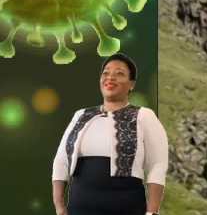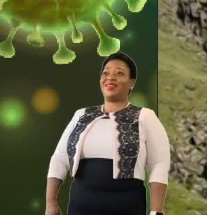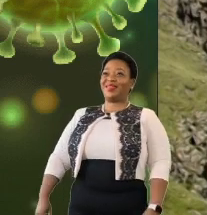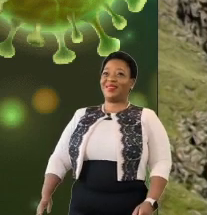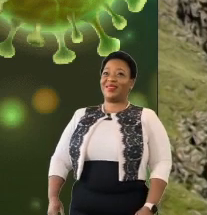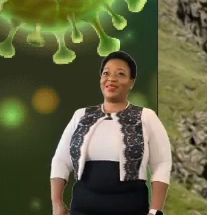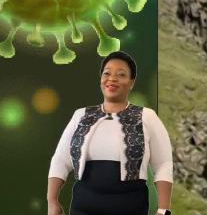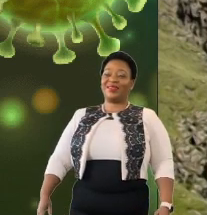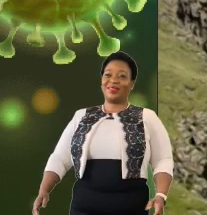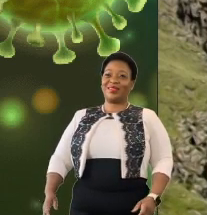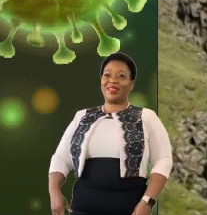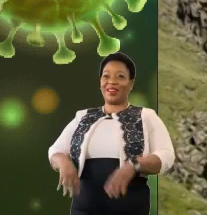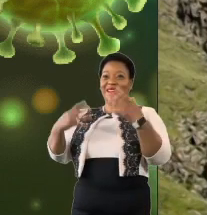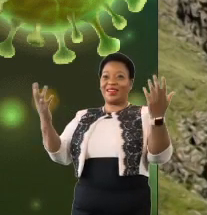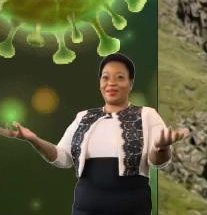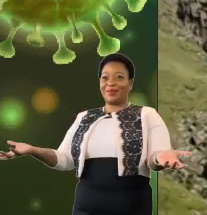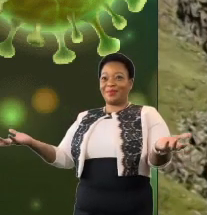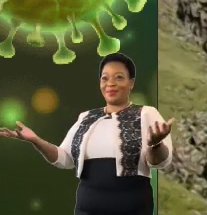you on?